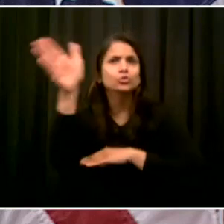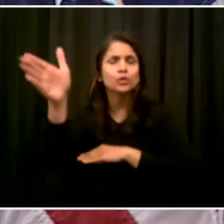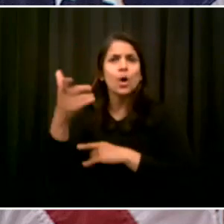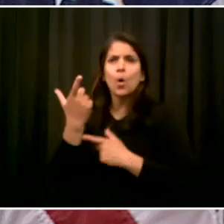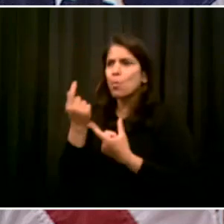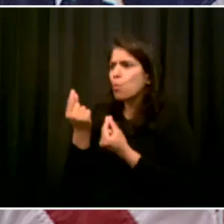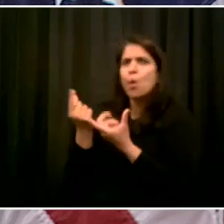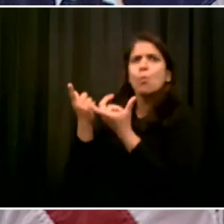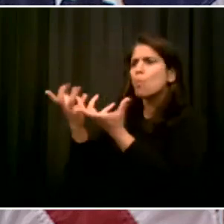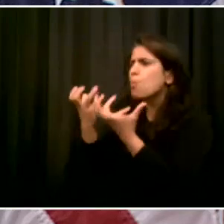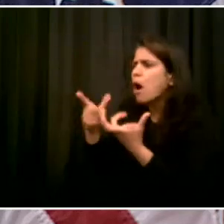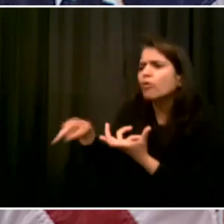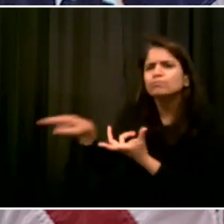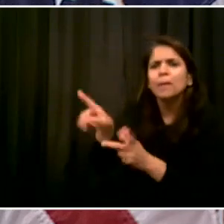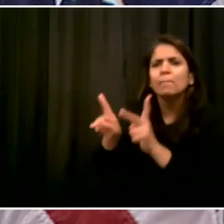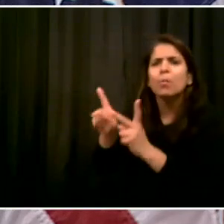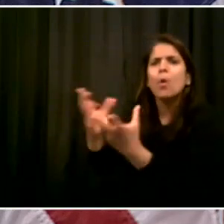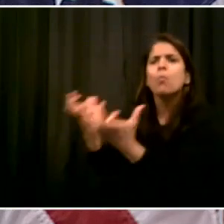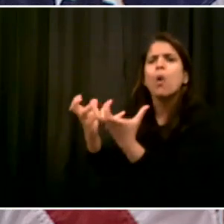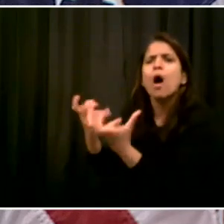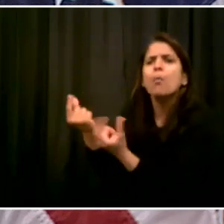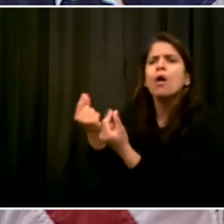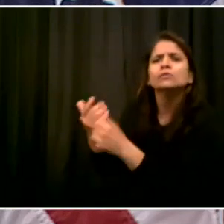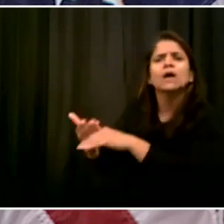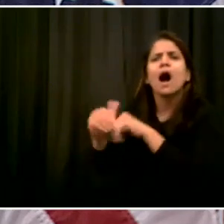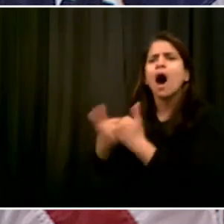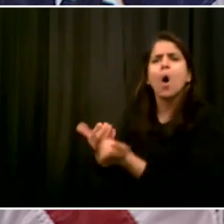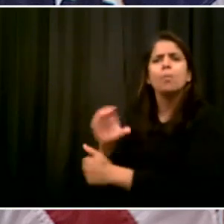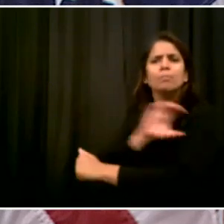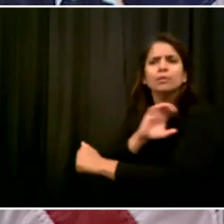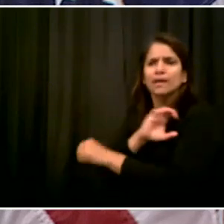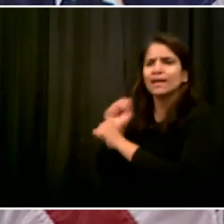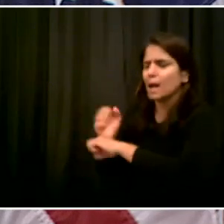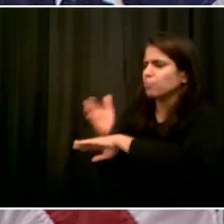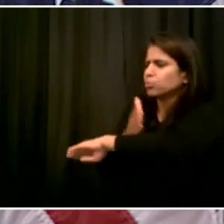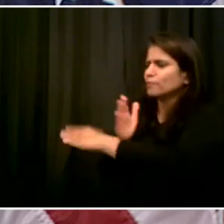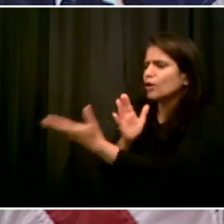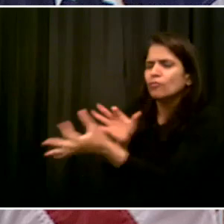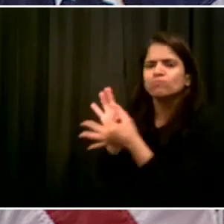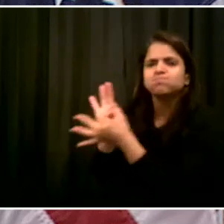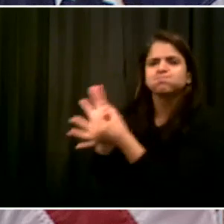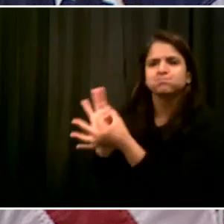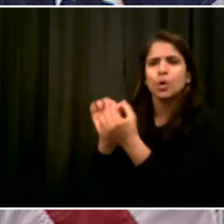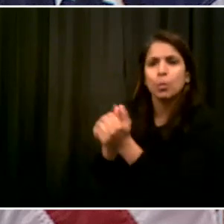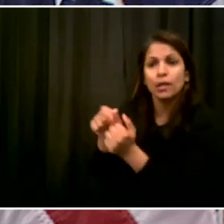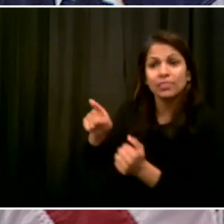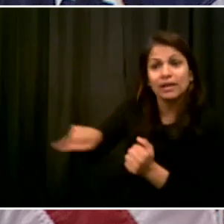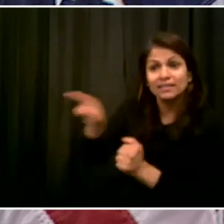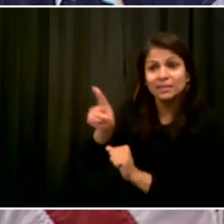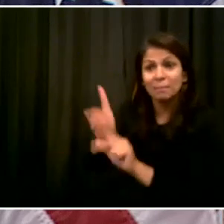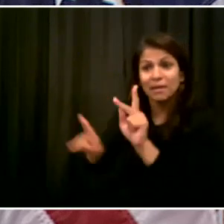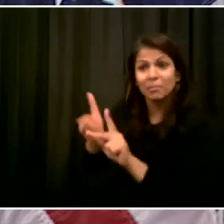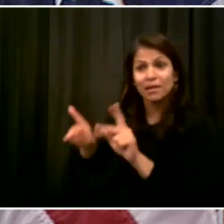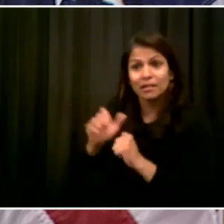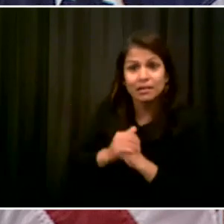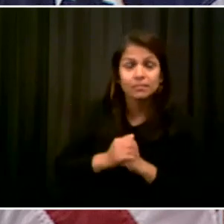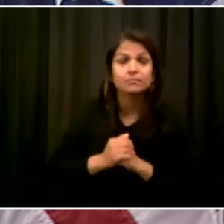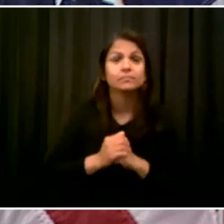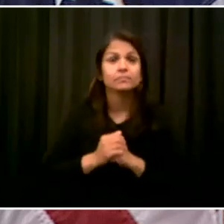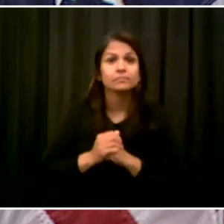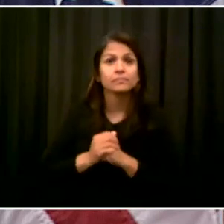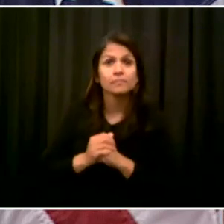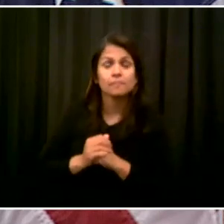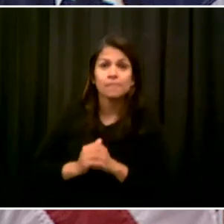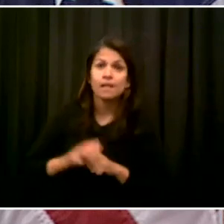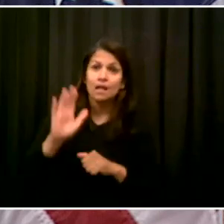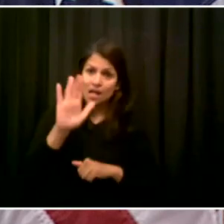may not be able to remember a few years ago. Why did we add 2,000 more officers on patrol? Why? Why did we add